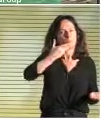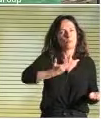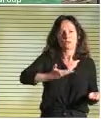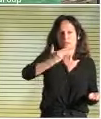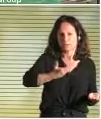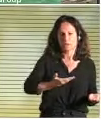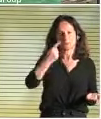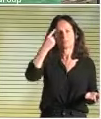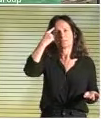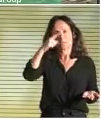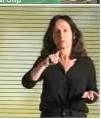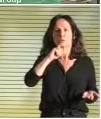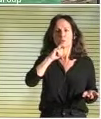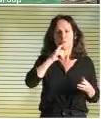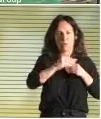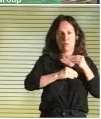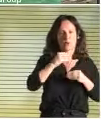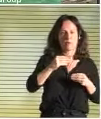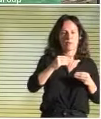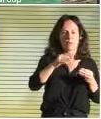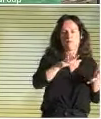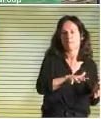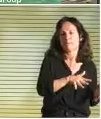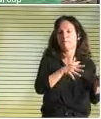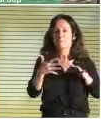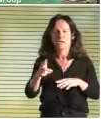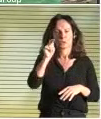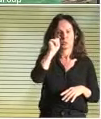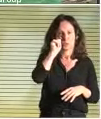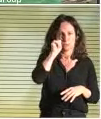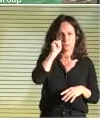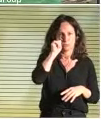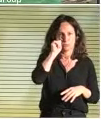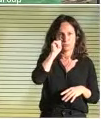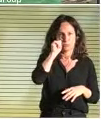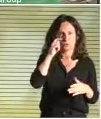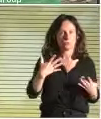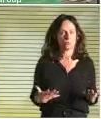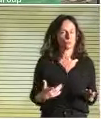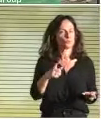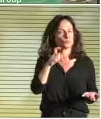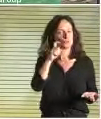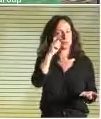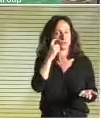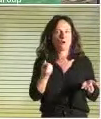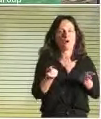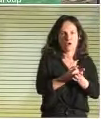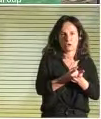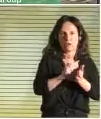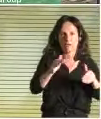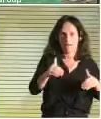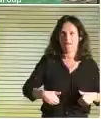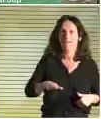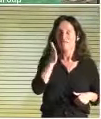the last years during Corona, and now tourism is back. And I think this is also the right time now to